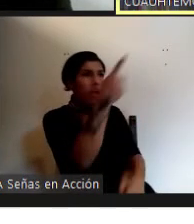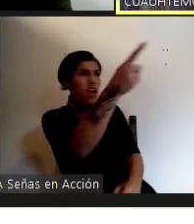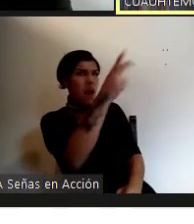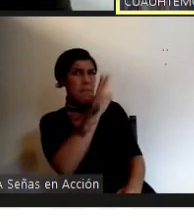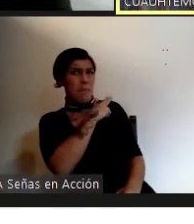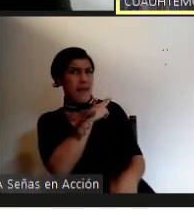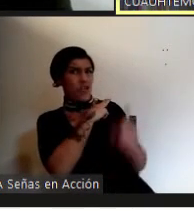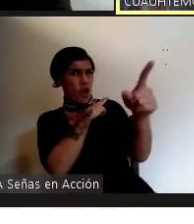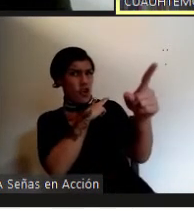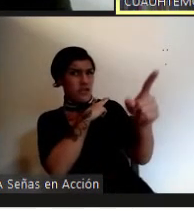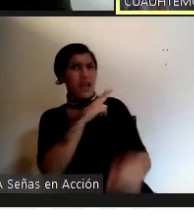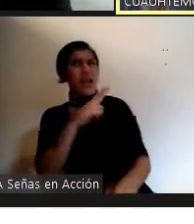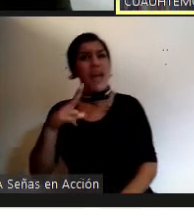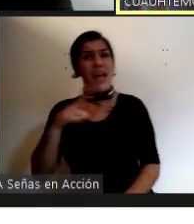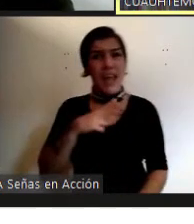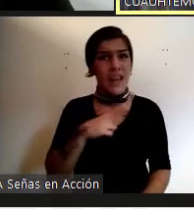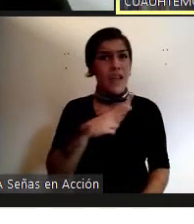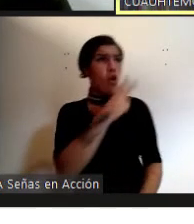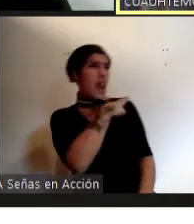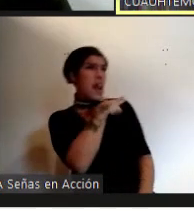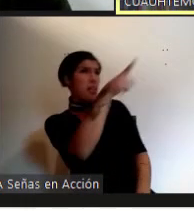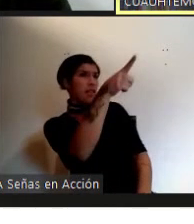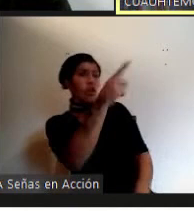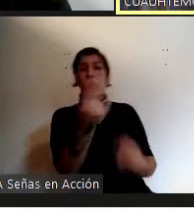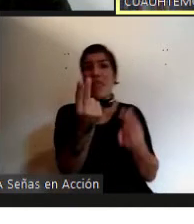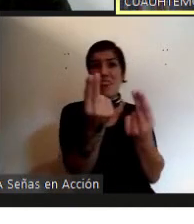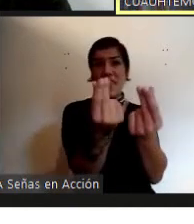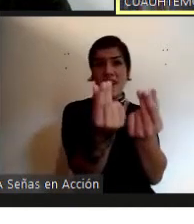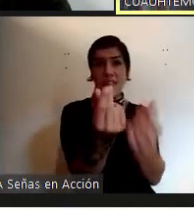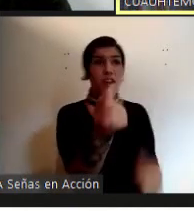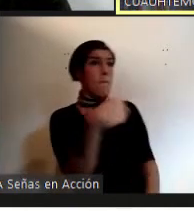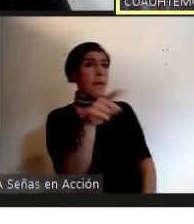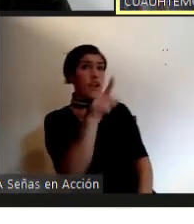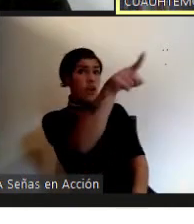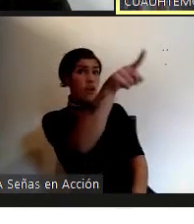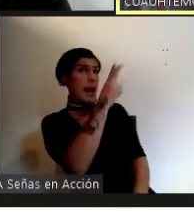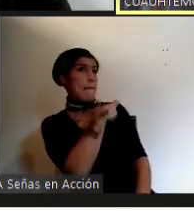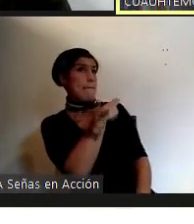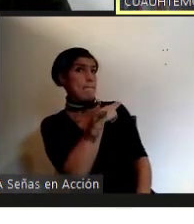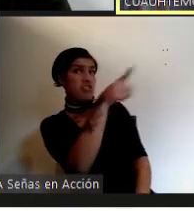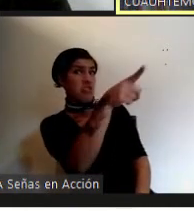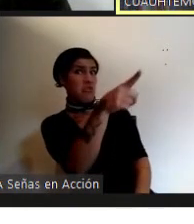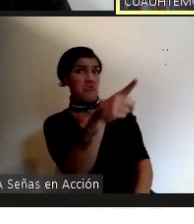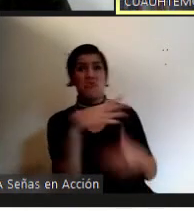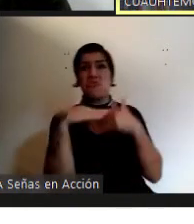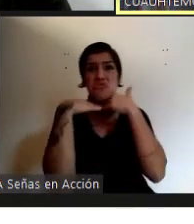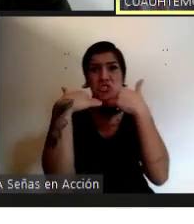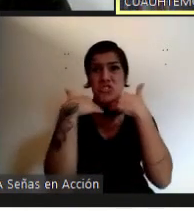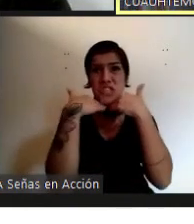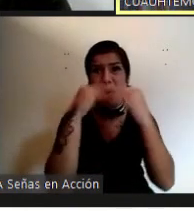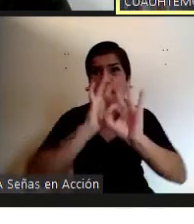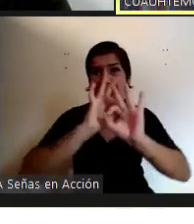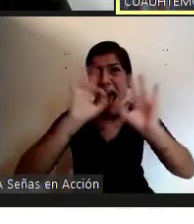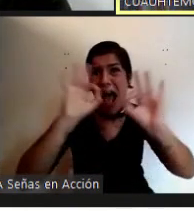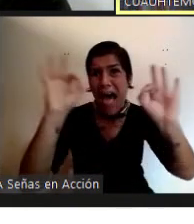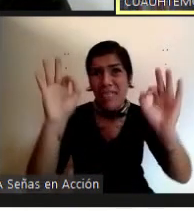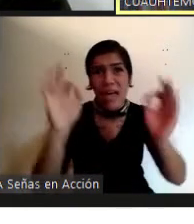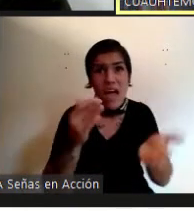the power to decide, and then they want to go about the box office. We have to understand that the field of